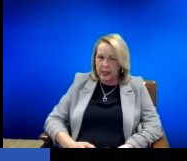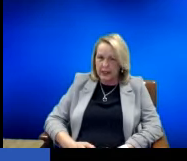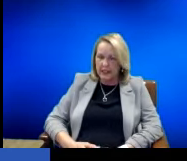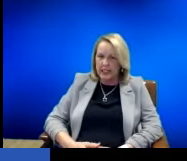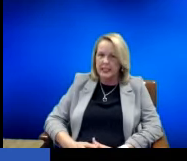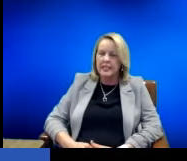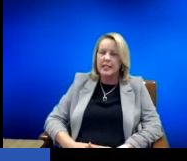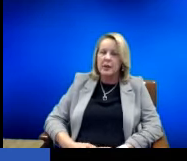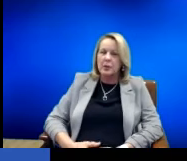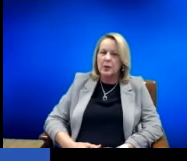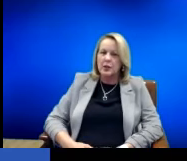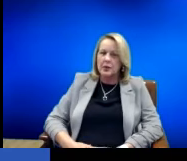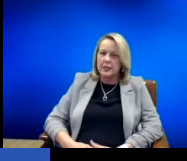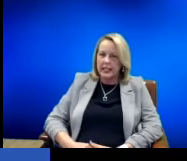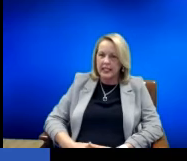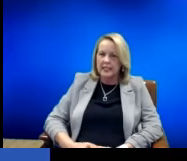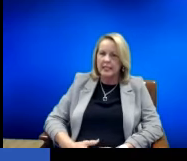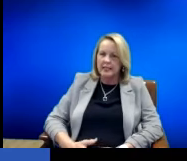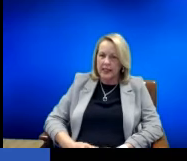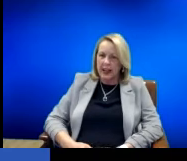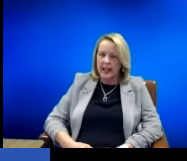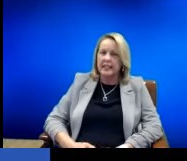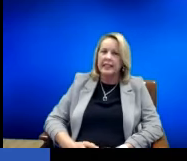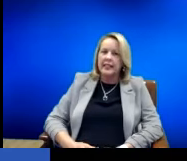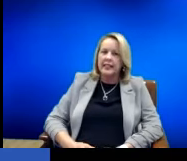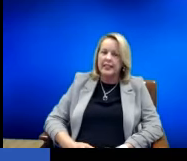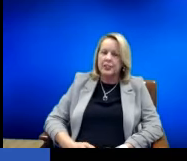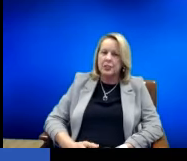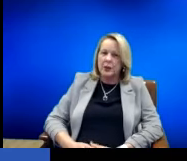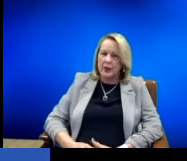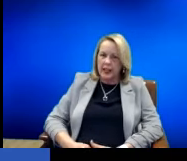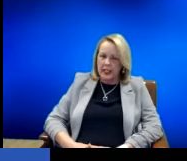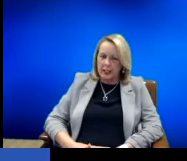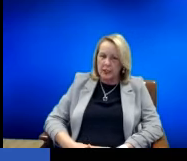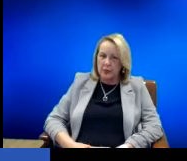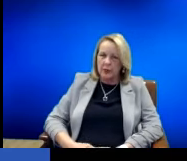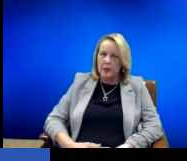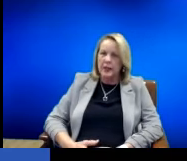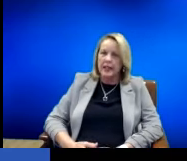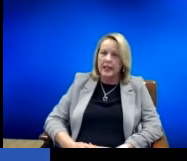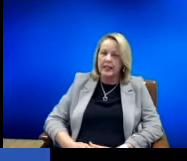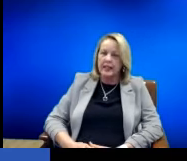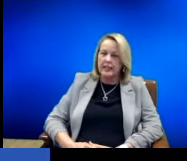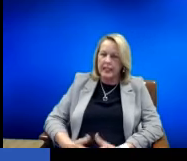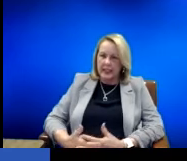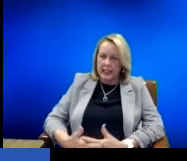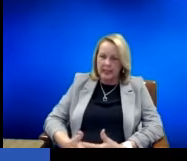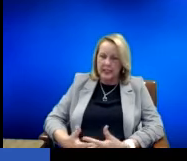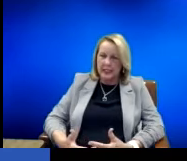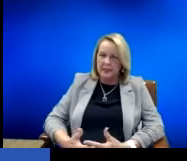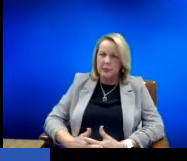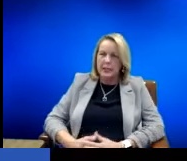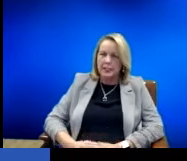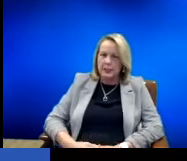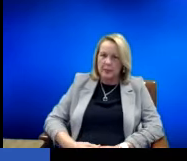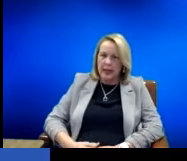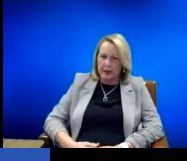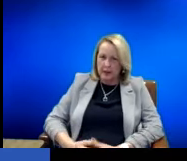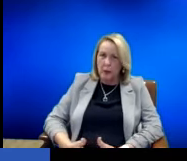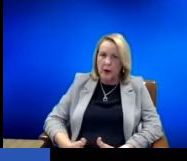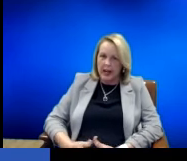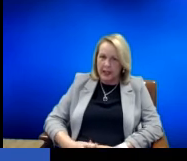self-attestation process where you attest to the fact that you are eligible and give us